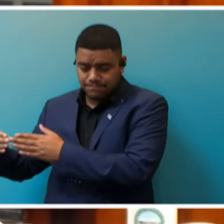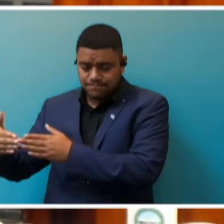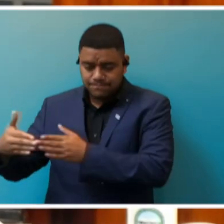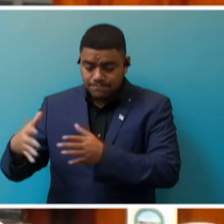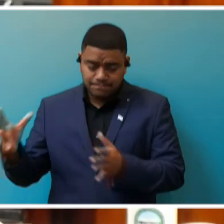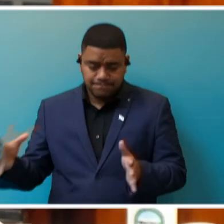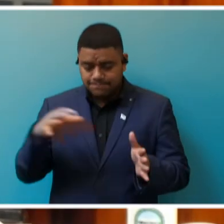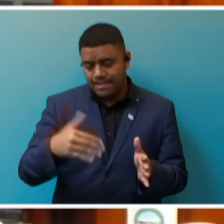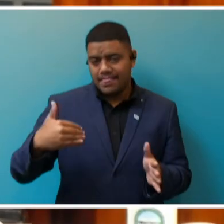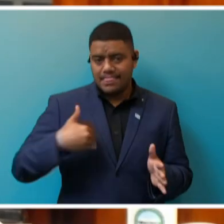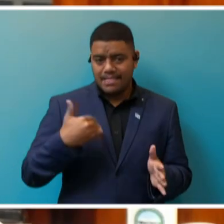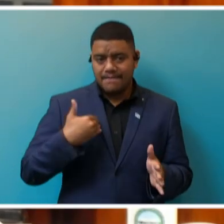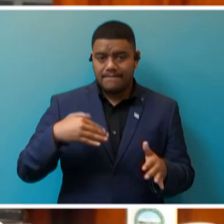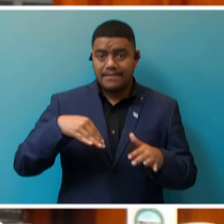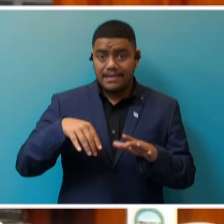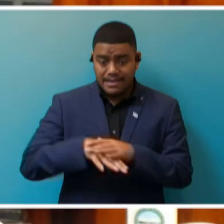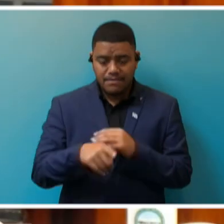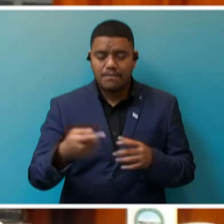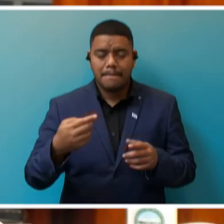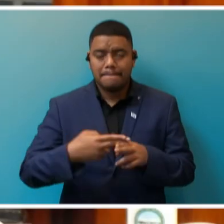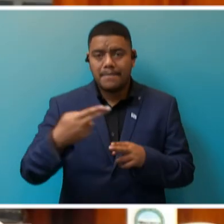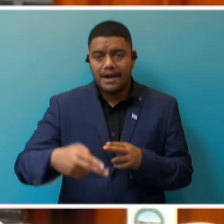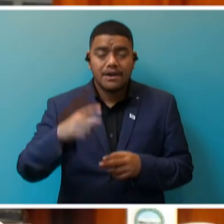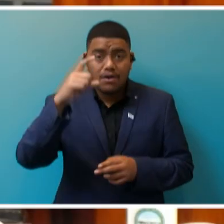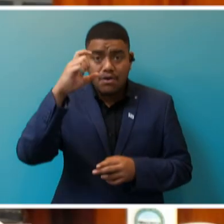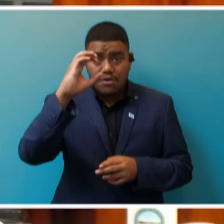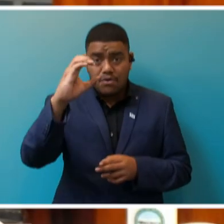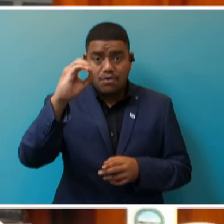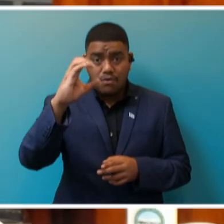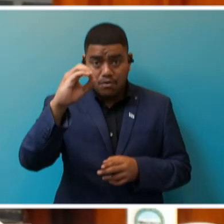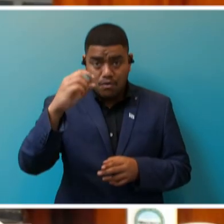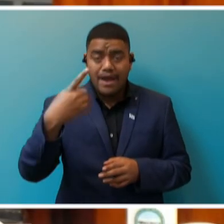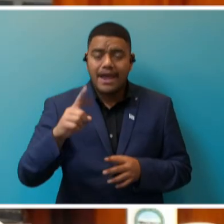for cocoa and coffee was going to start from.